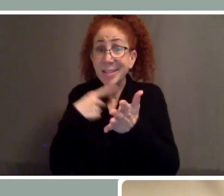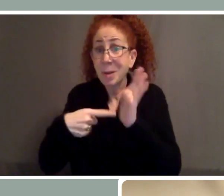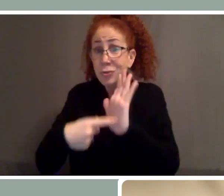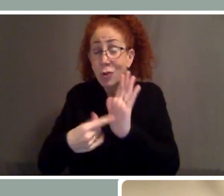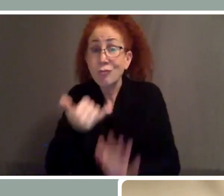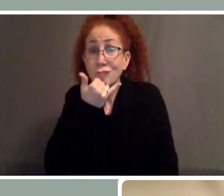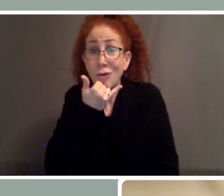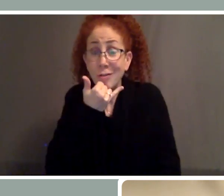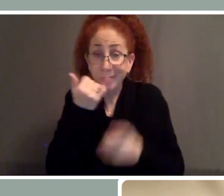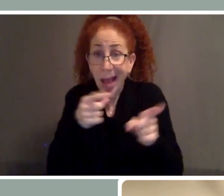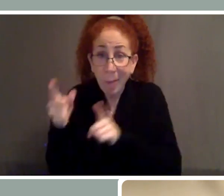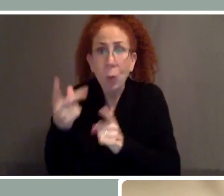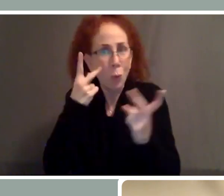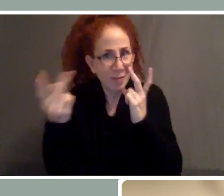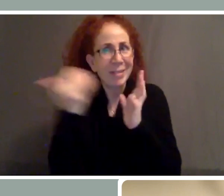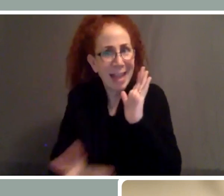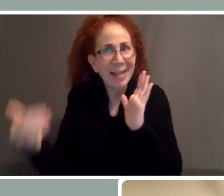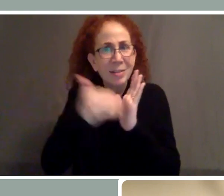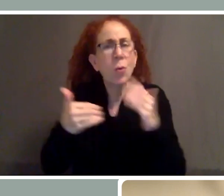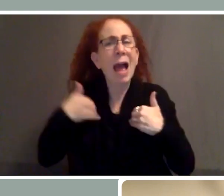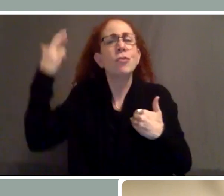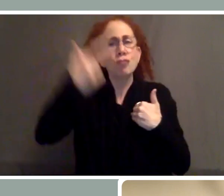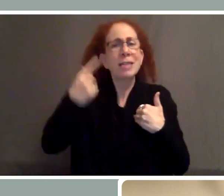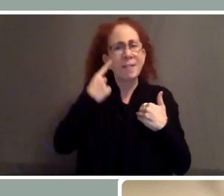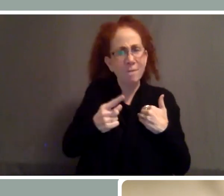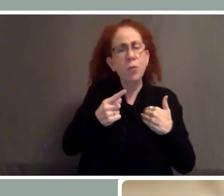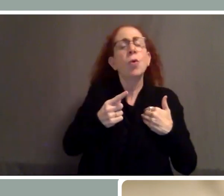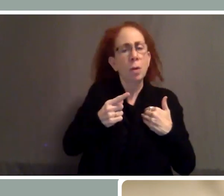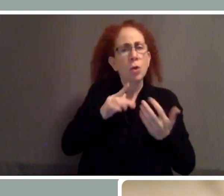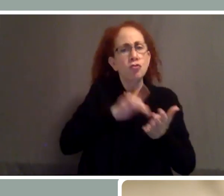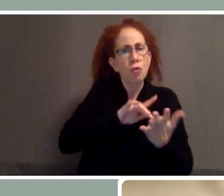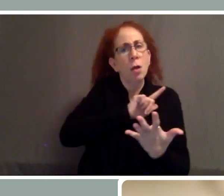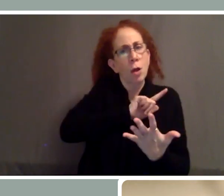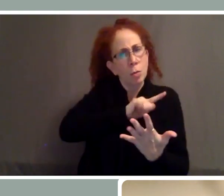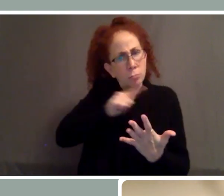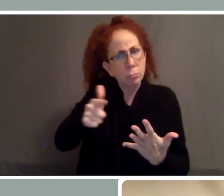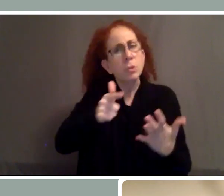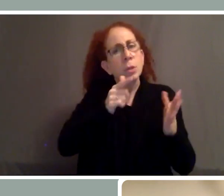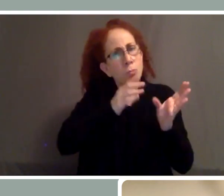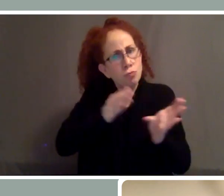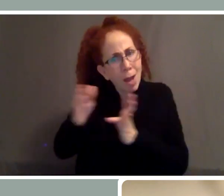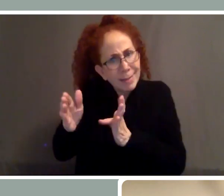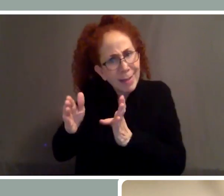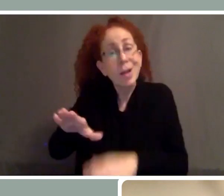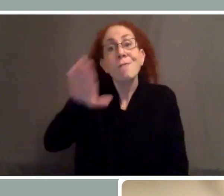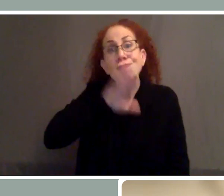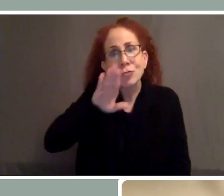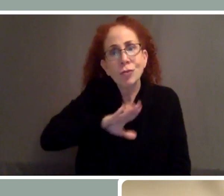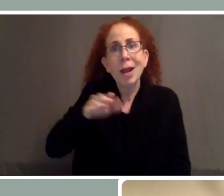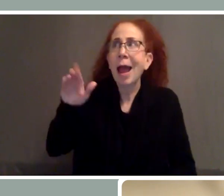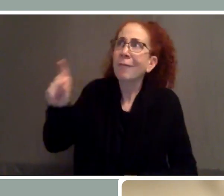over again. So there is a rationale behind it. It is frustrating when there's this really exciting drug that one has to wait for